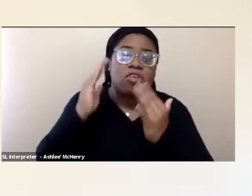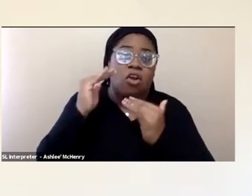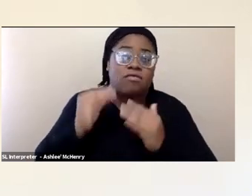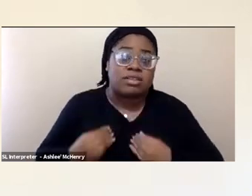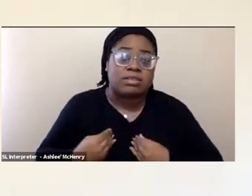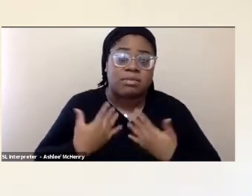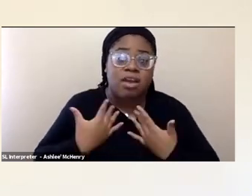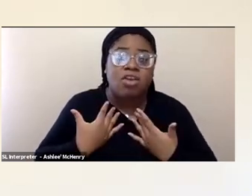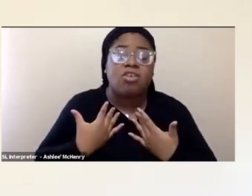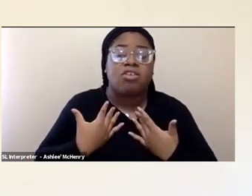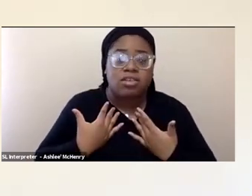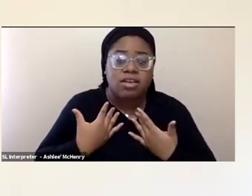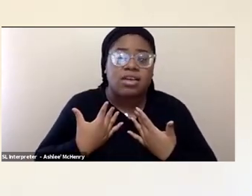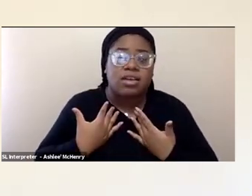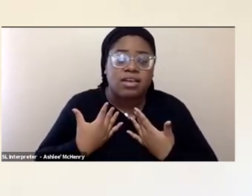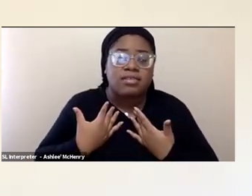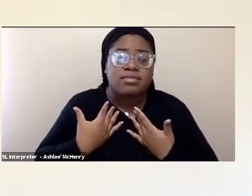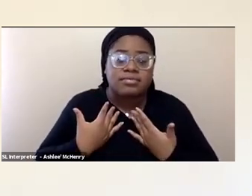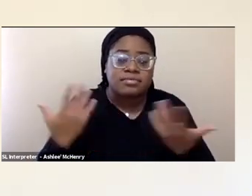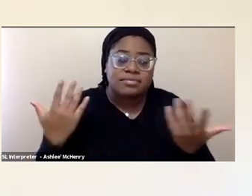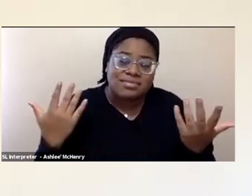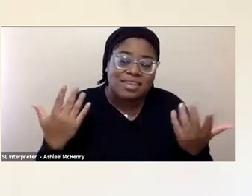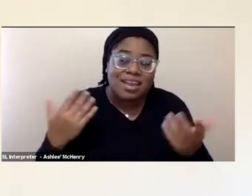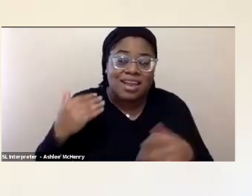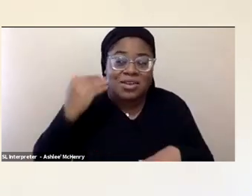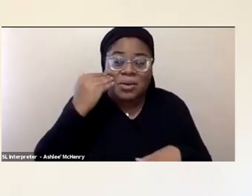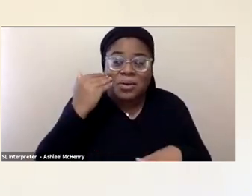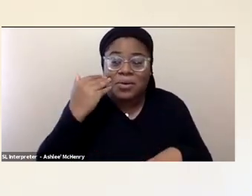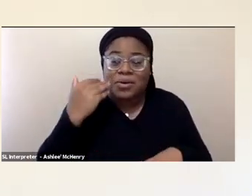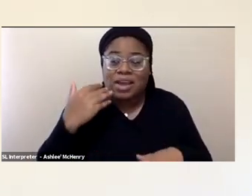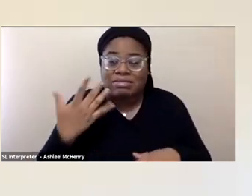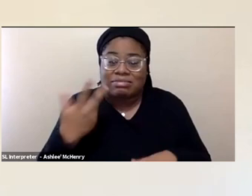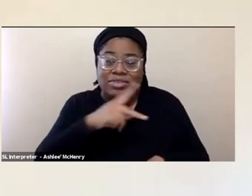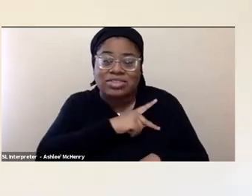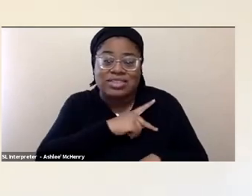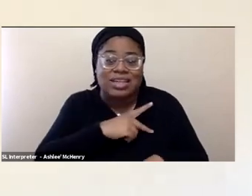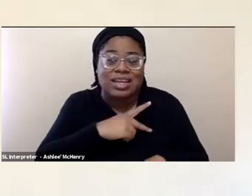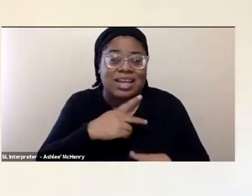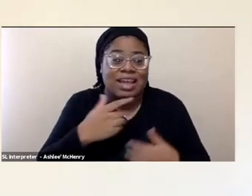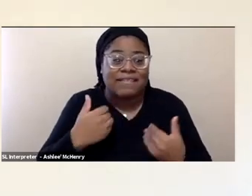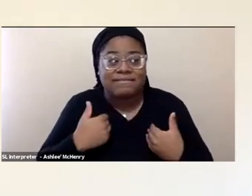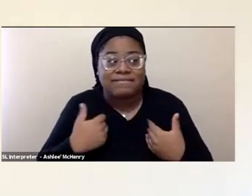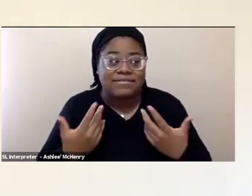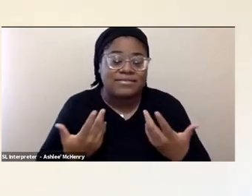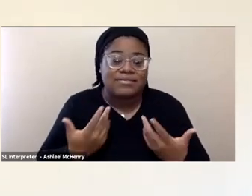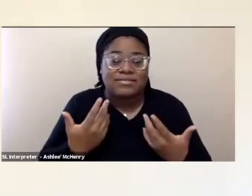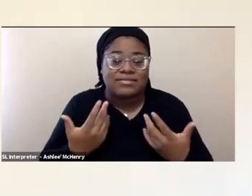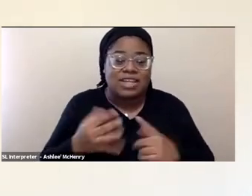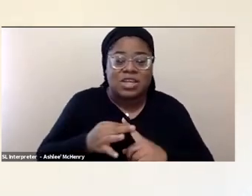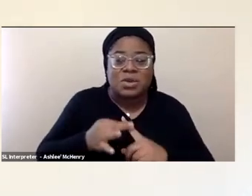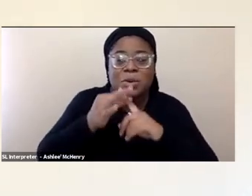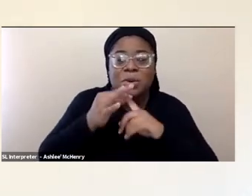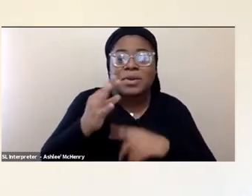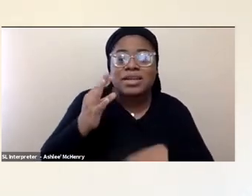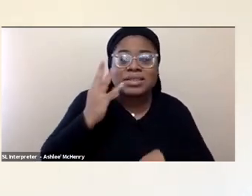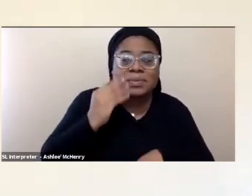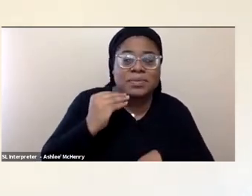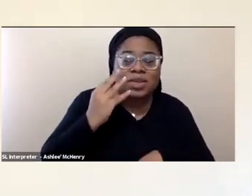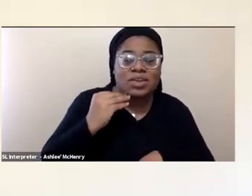by. You know, I think I personally have a unique experience